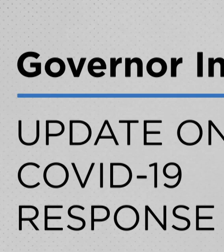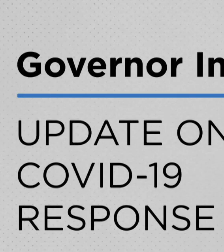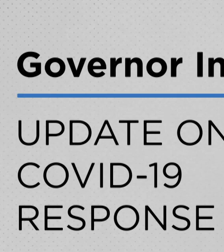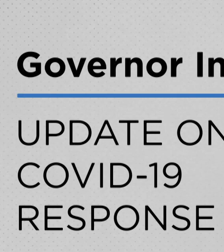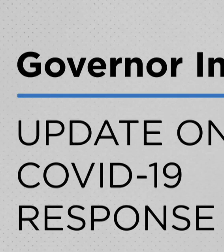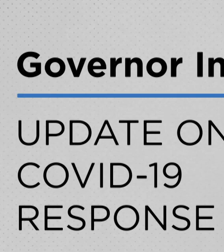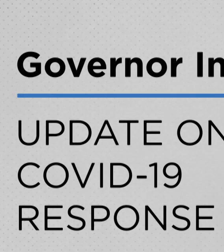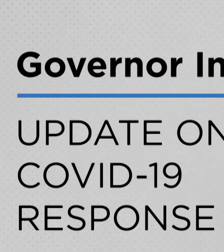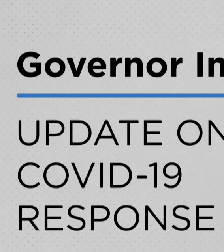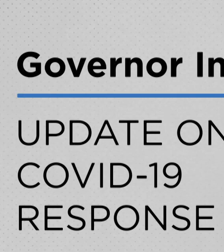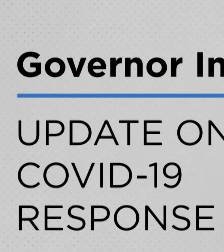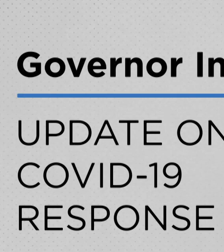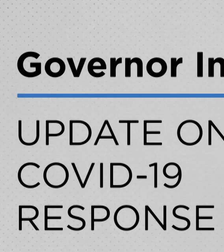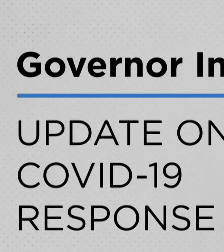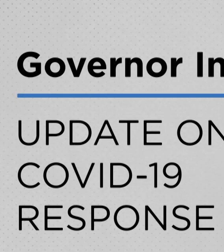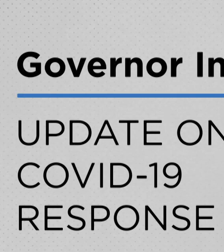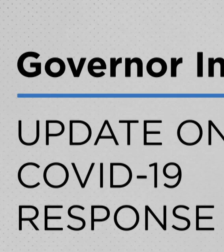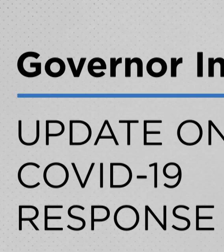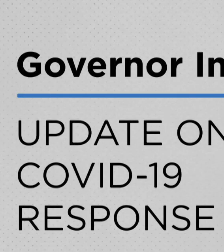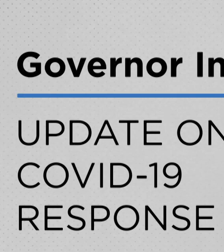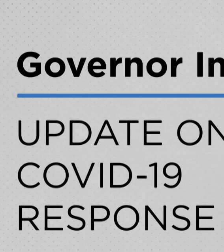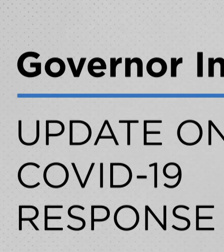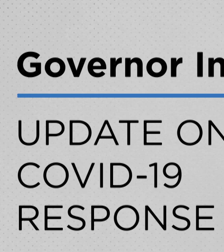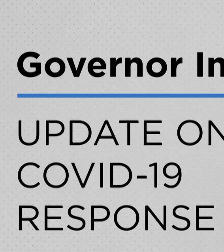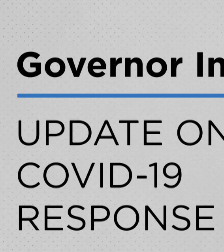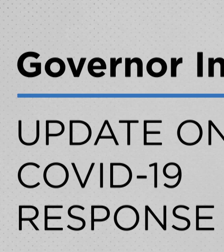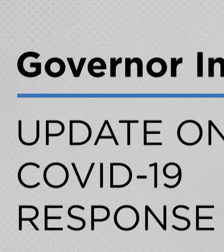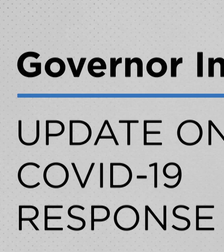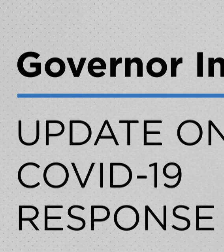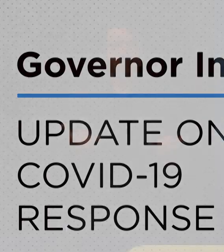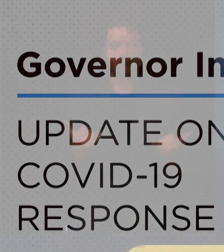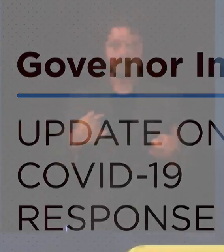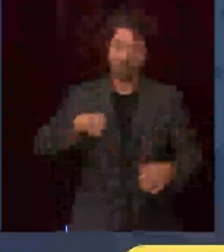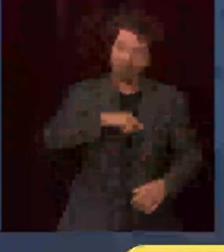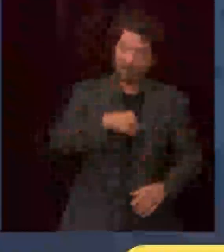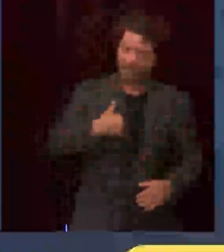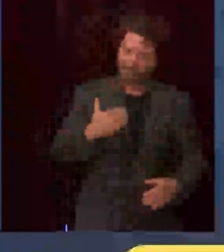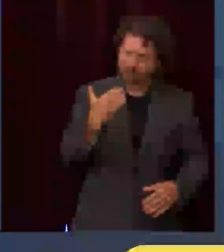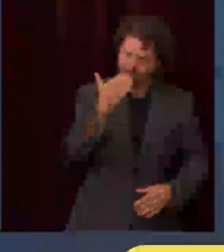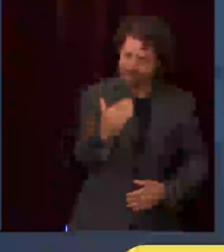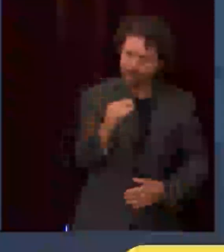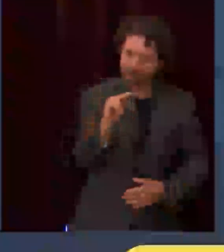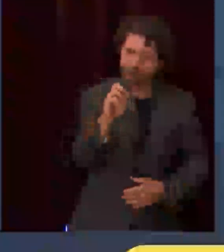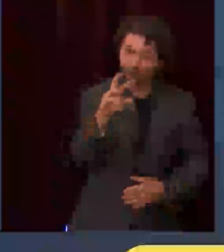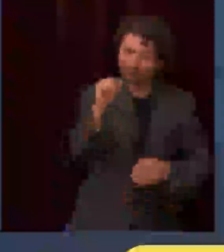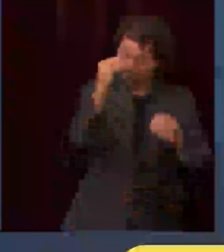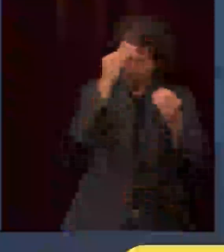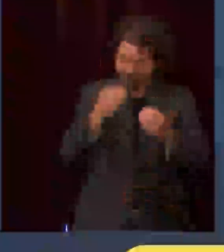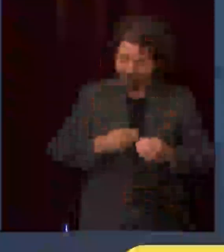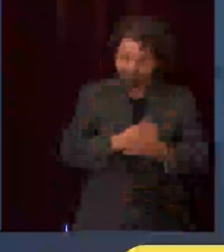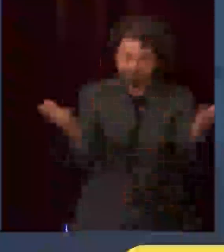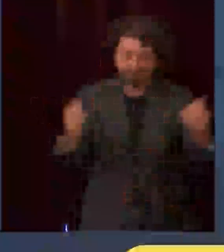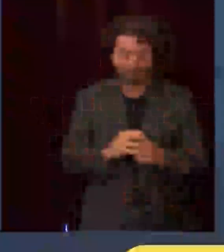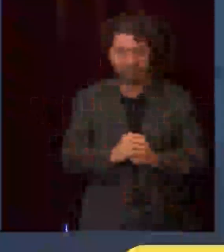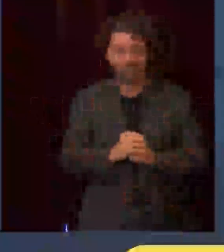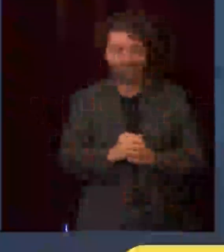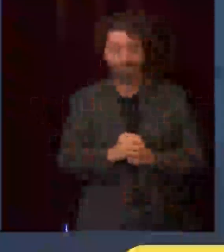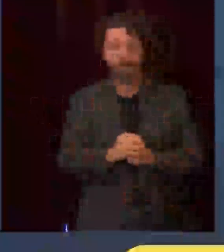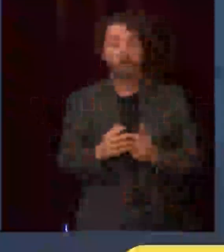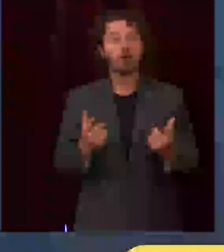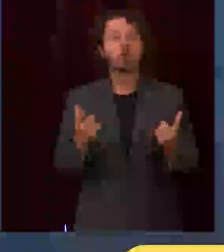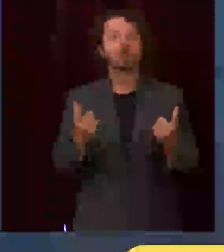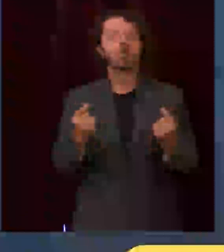Good afternoon. We're here today to share some really good news for the state of Washington. And that good news is that based on a